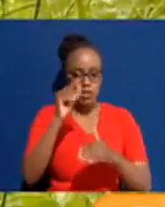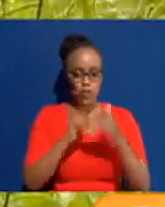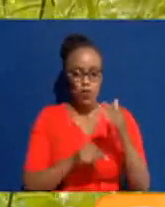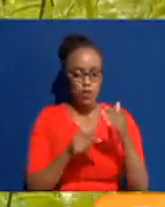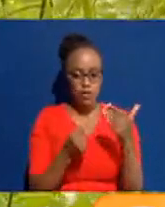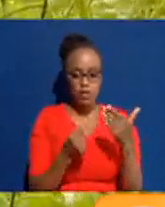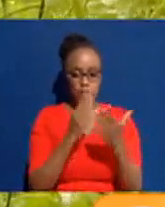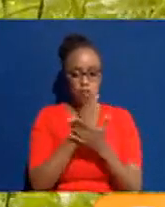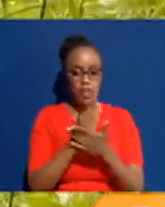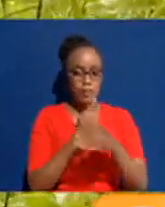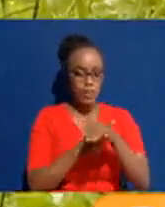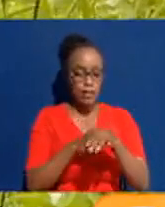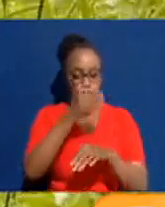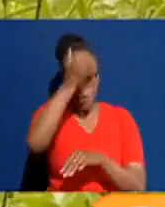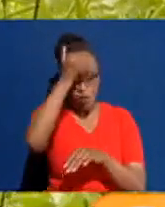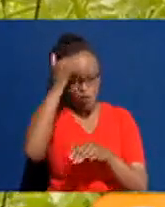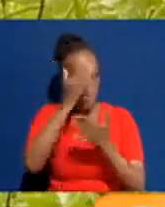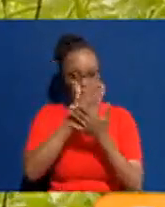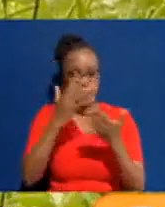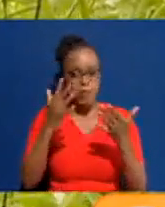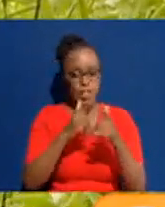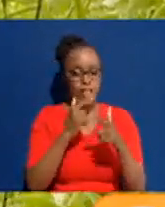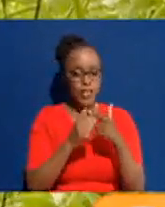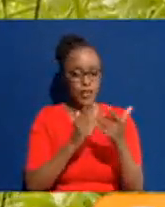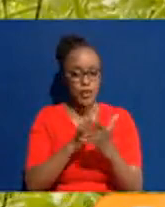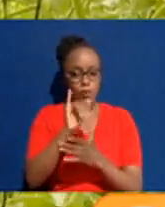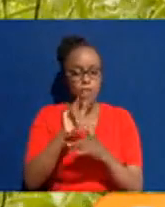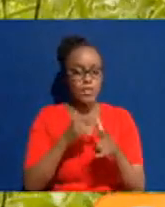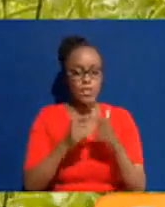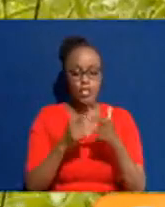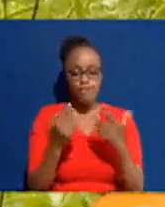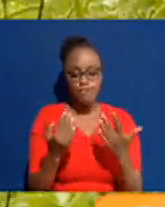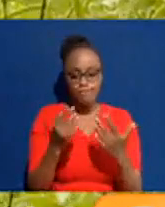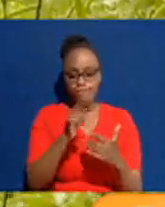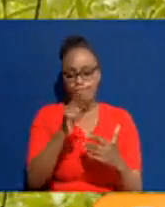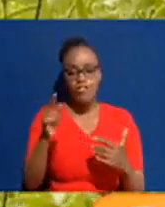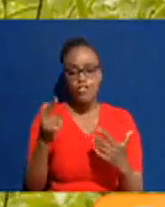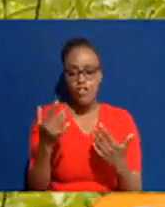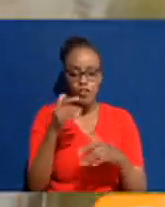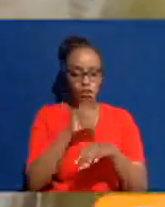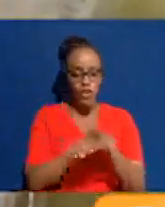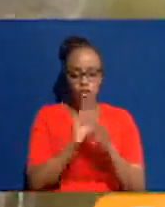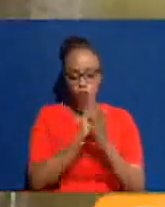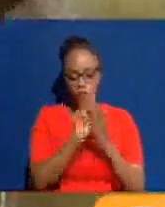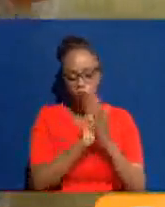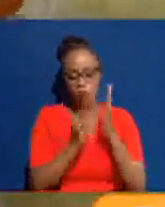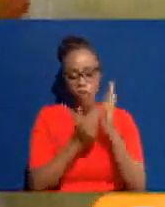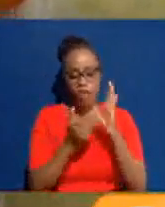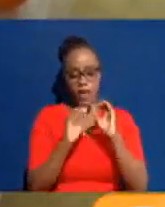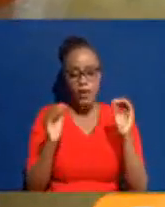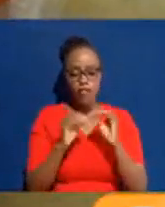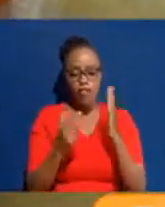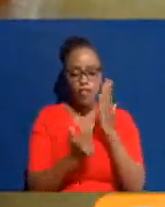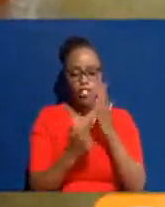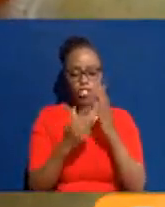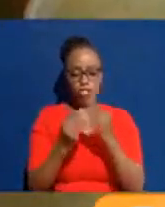you sometimes will forget some of the things, and with that you'll not track your records well. Digital